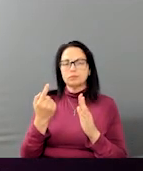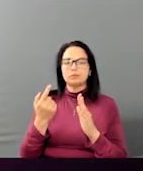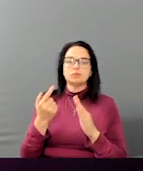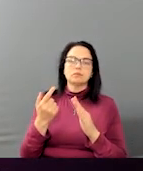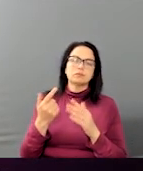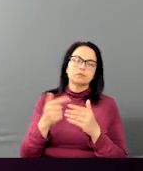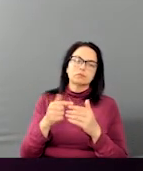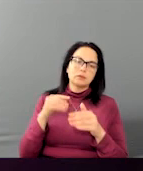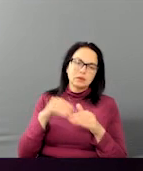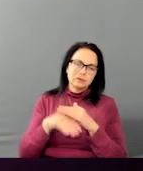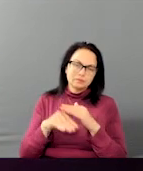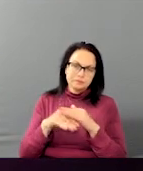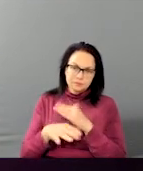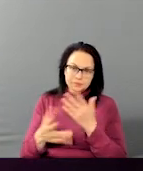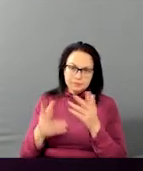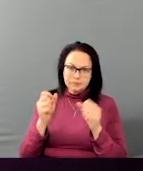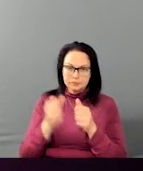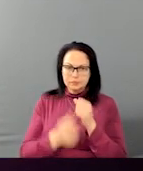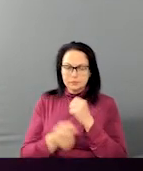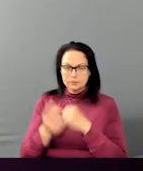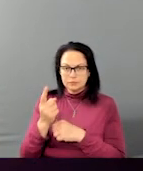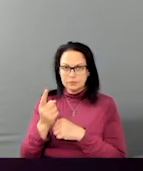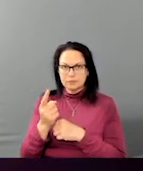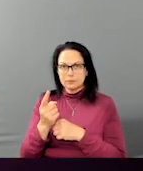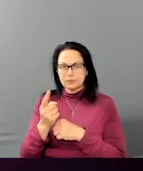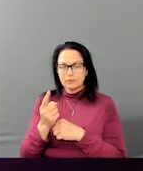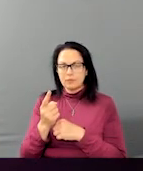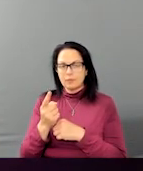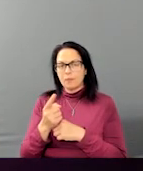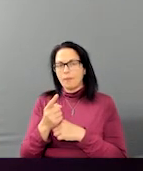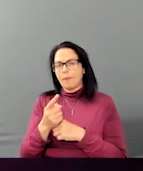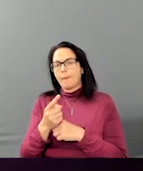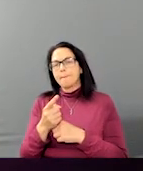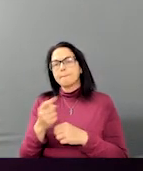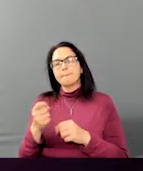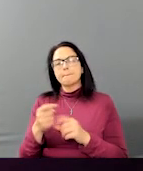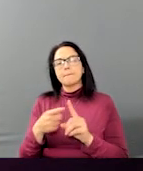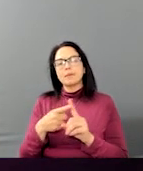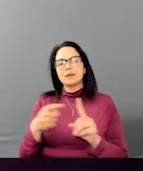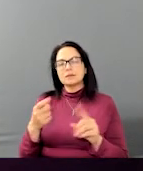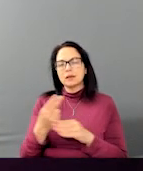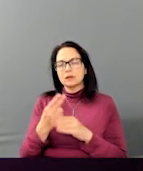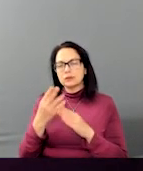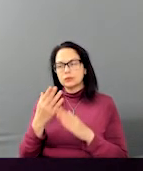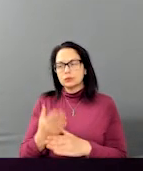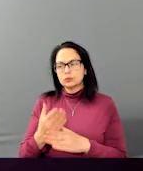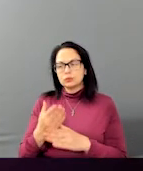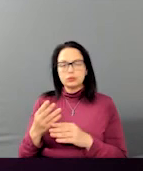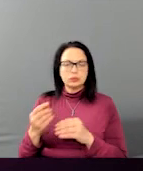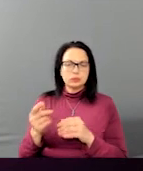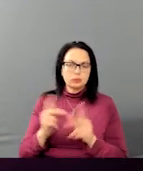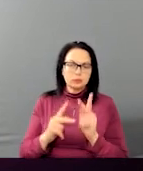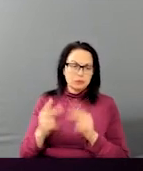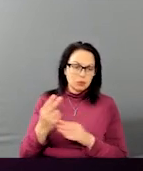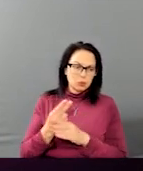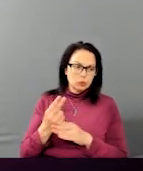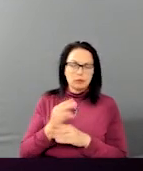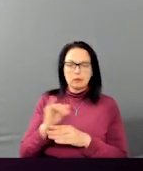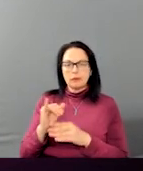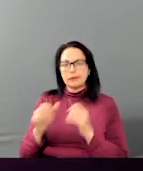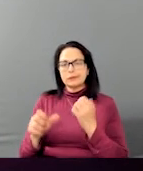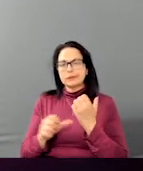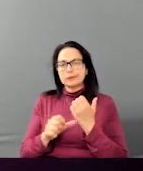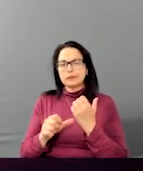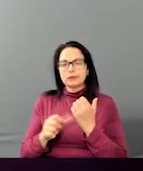accessible to everyone, meaning that sighted users or those using assistive technologies like screen readers, they